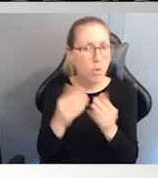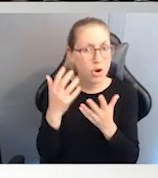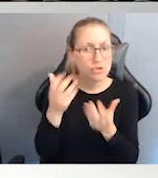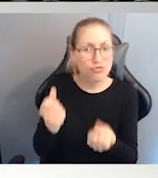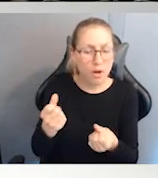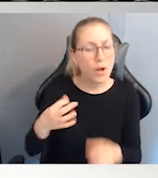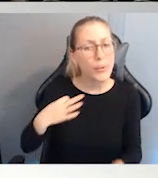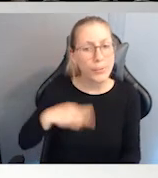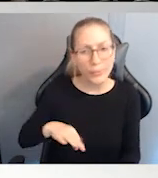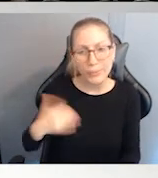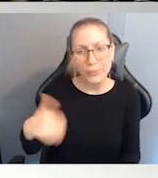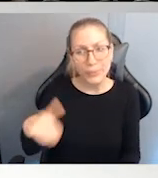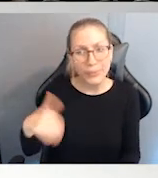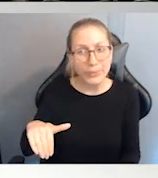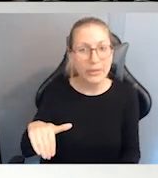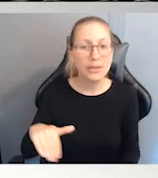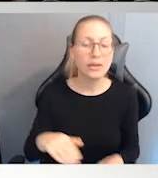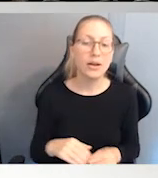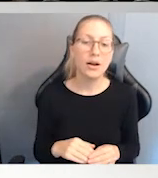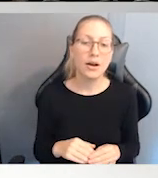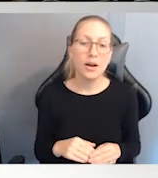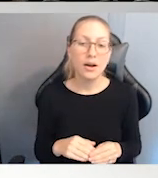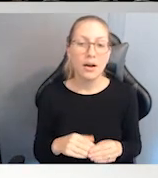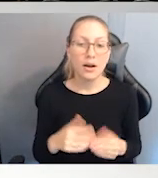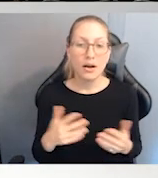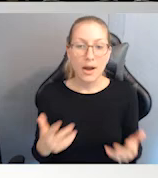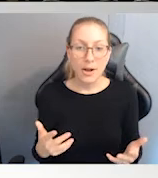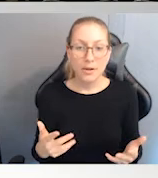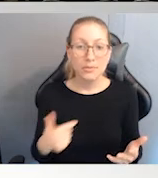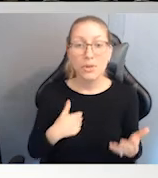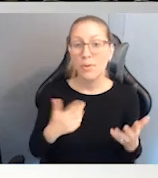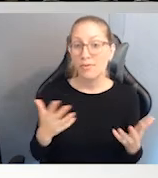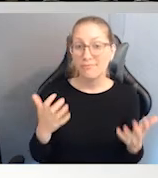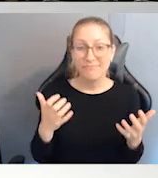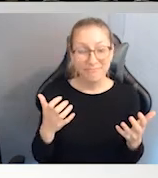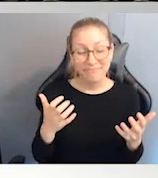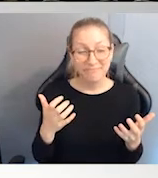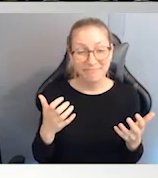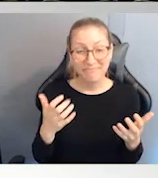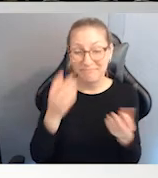well. So to wrap it all up, I would just like to say